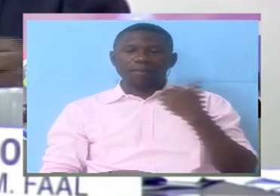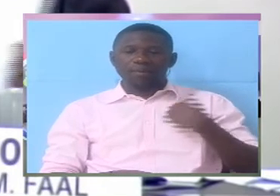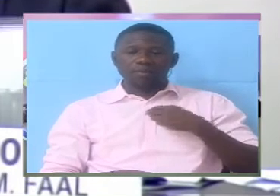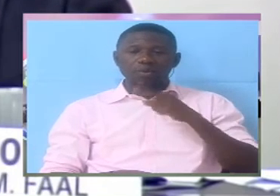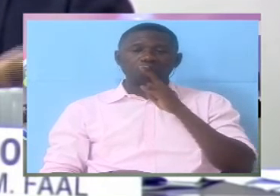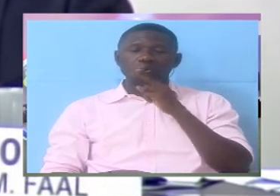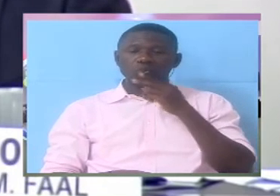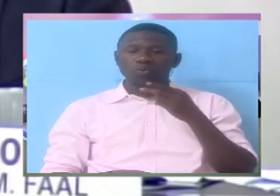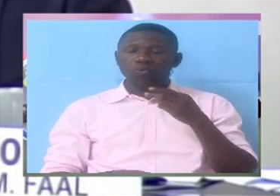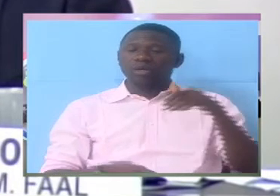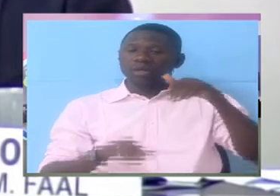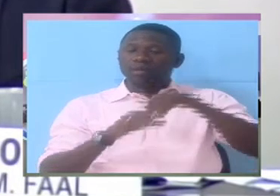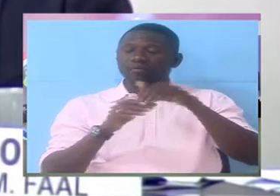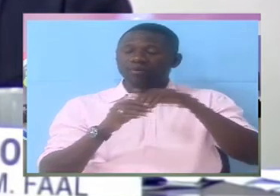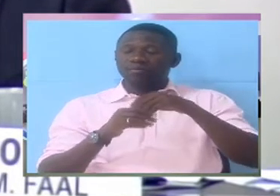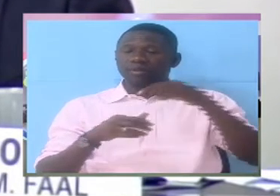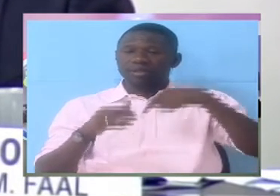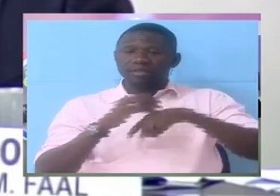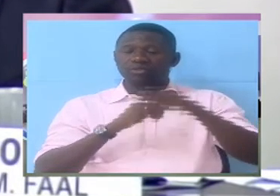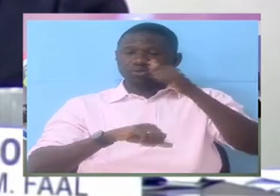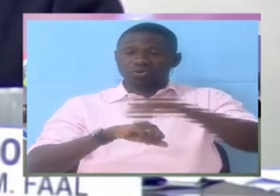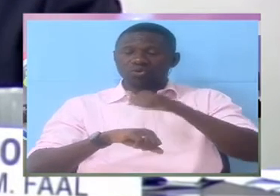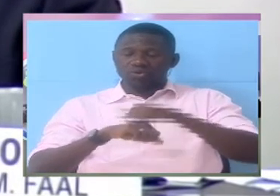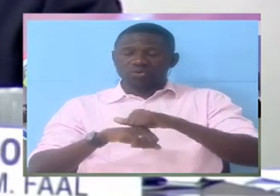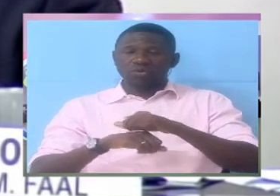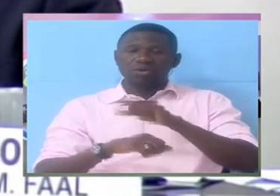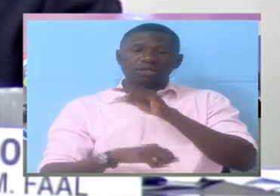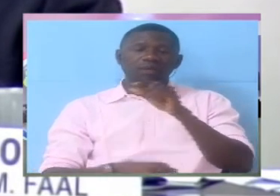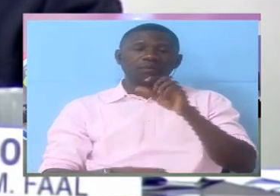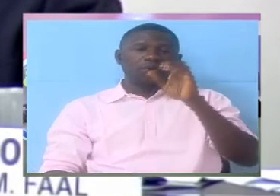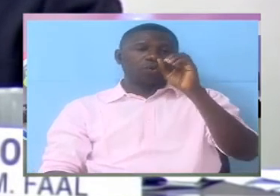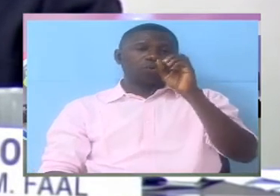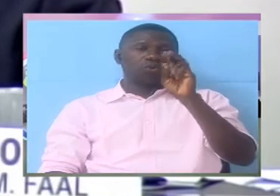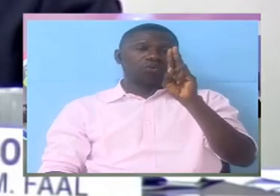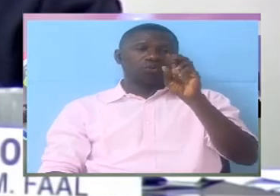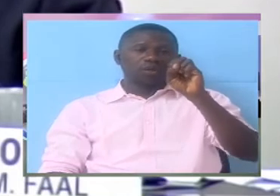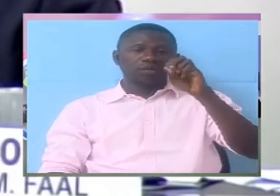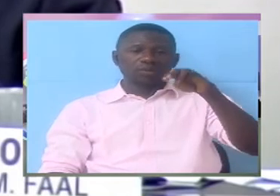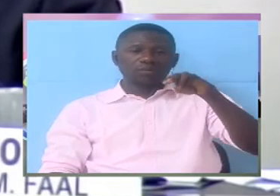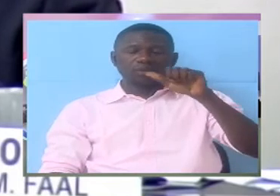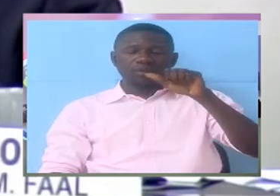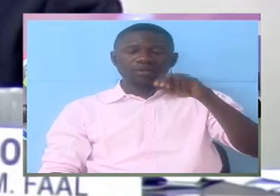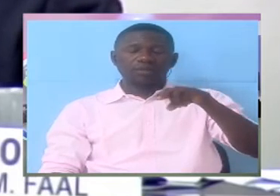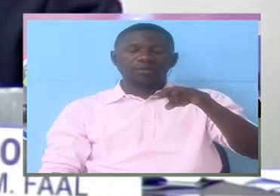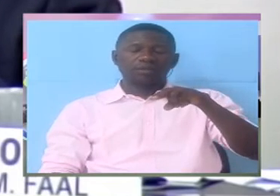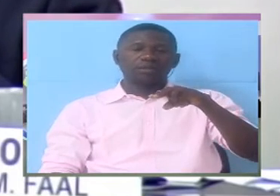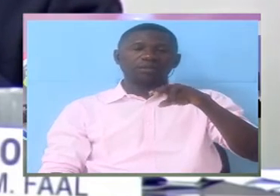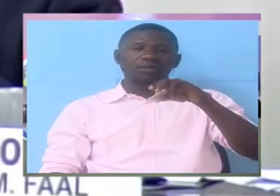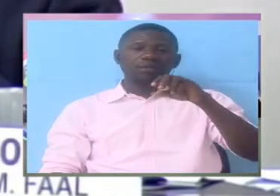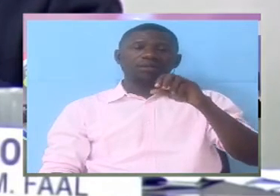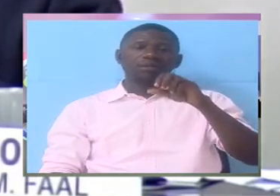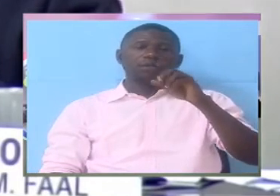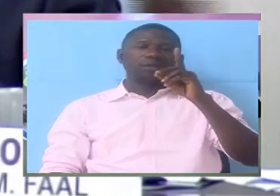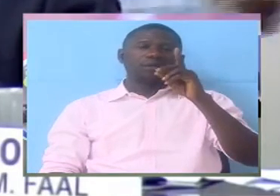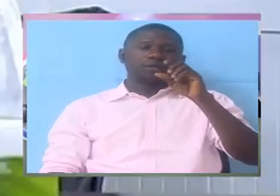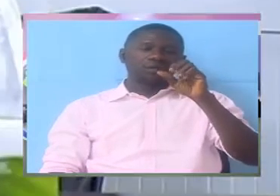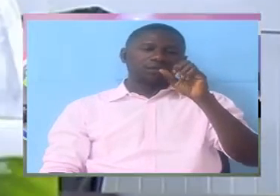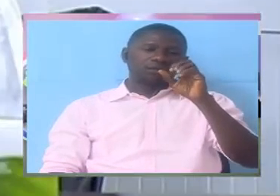torture were Usman Sidibe, Daba Marena, Salmina Drammeh, Diaga